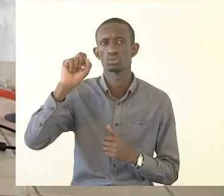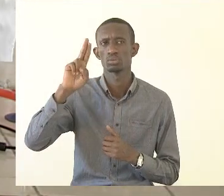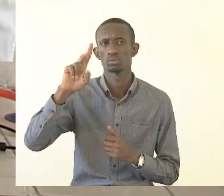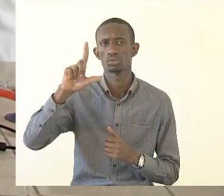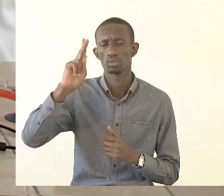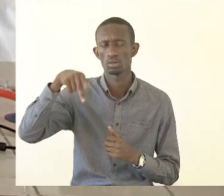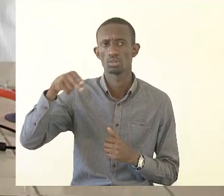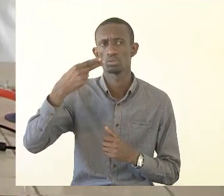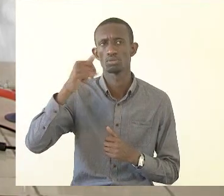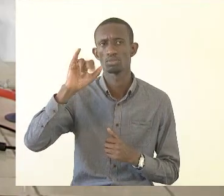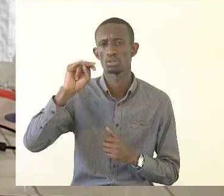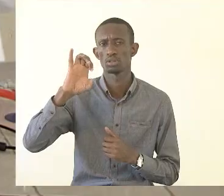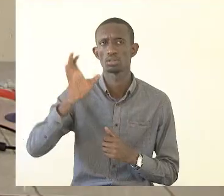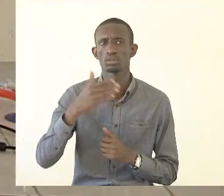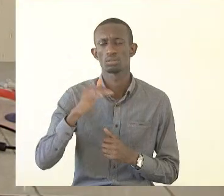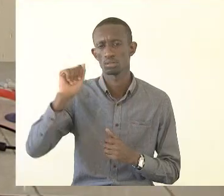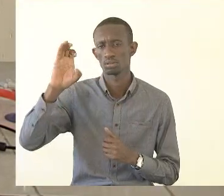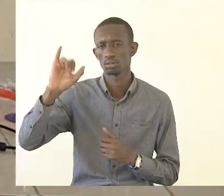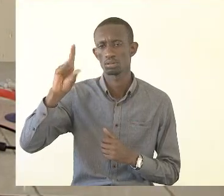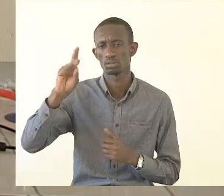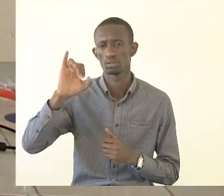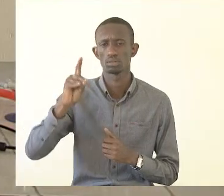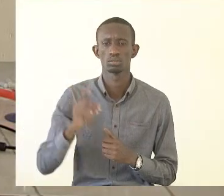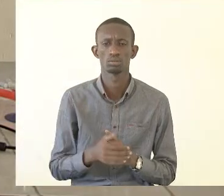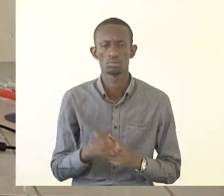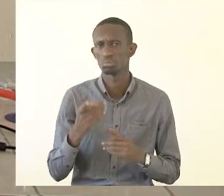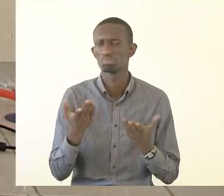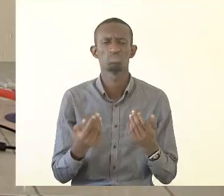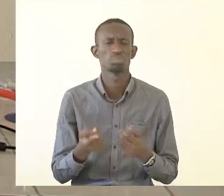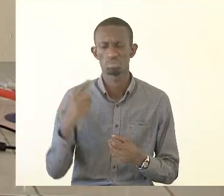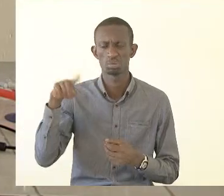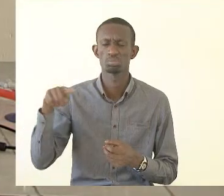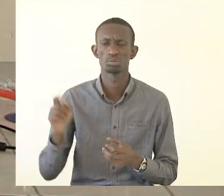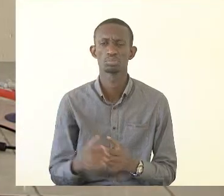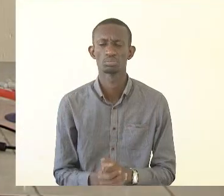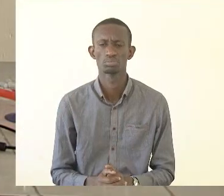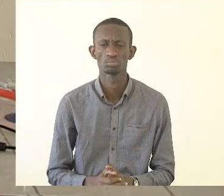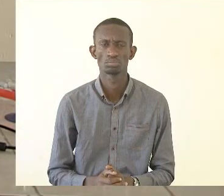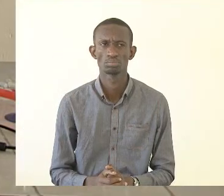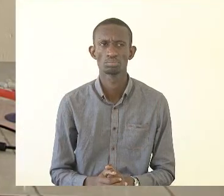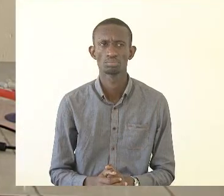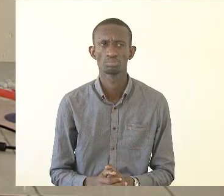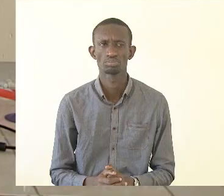you give is also correct. And